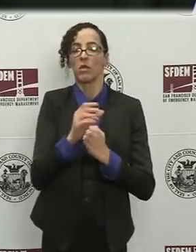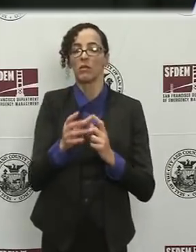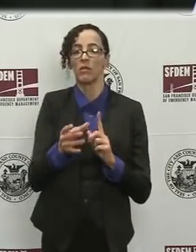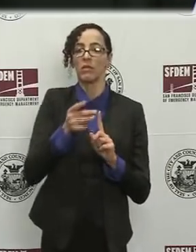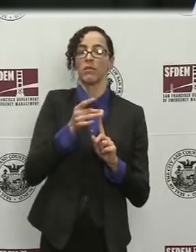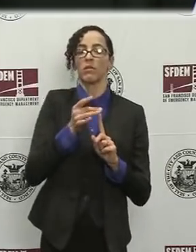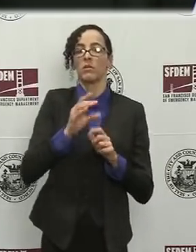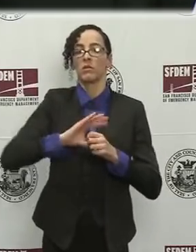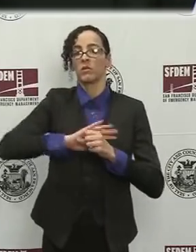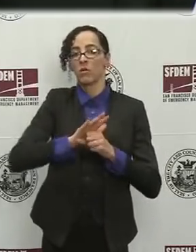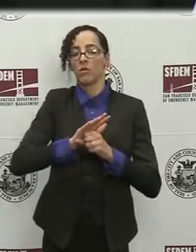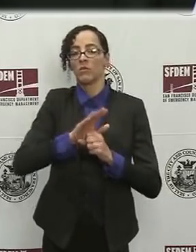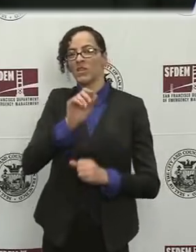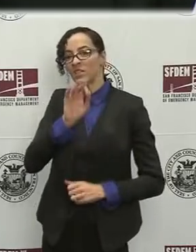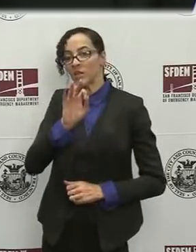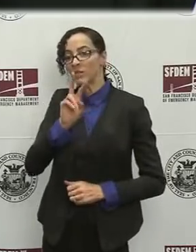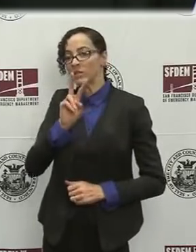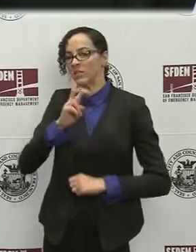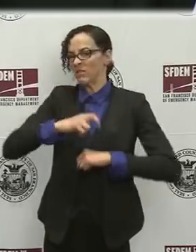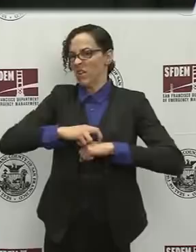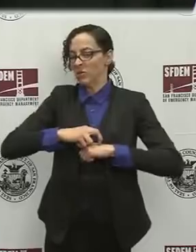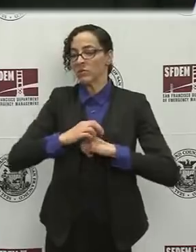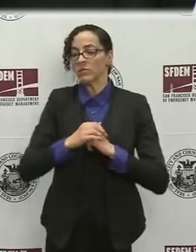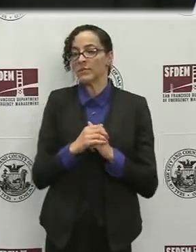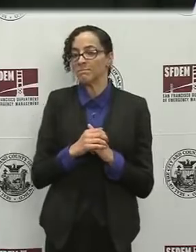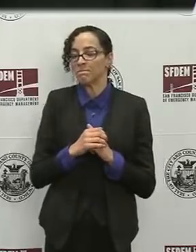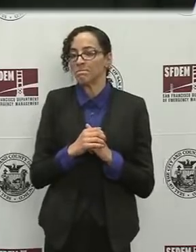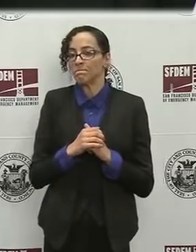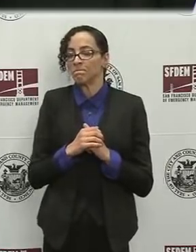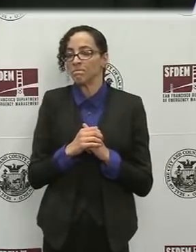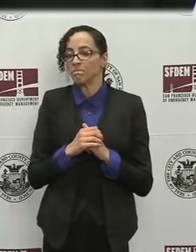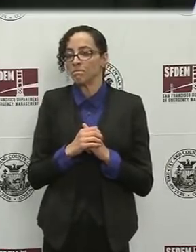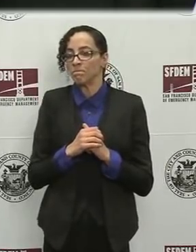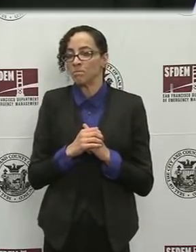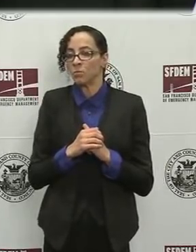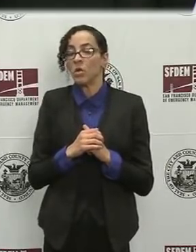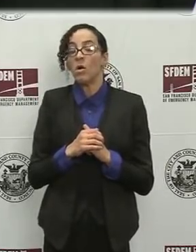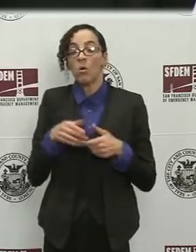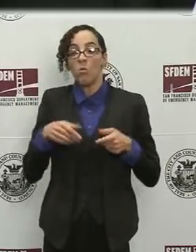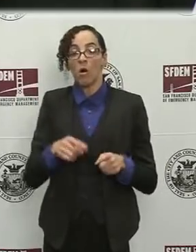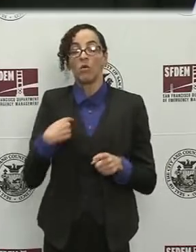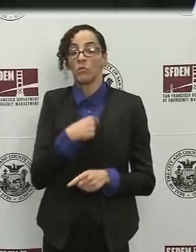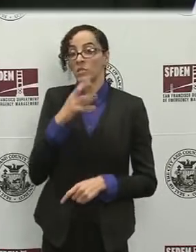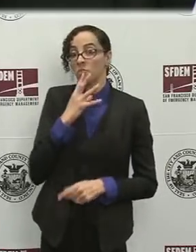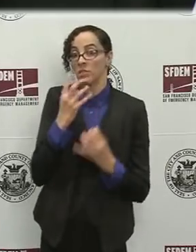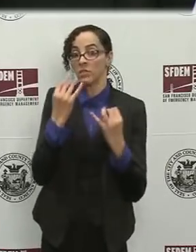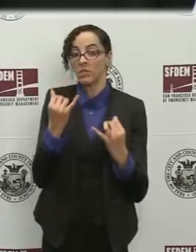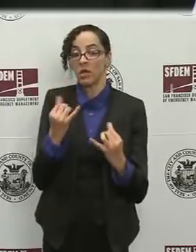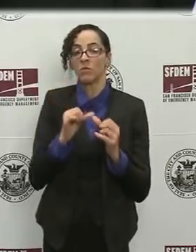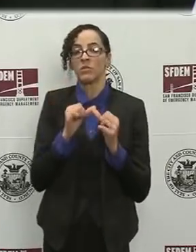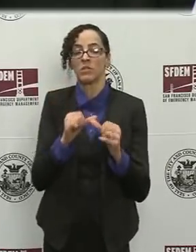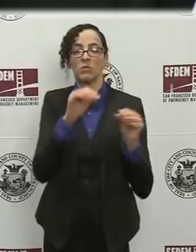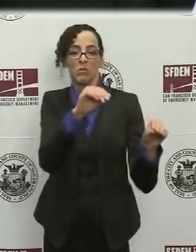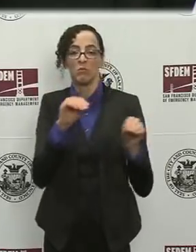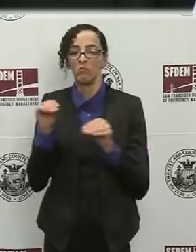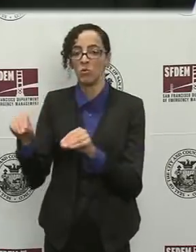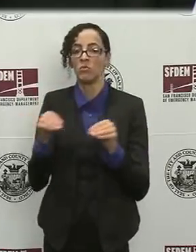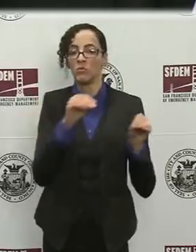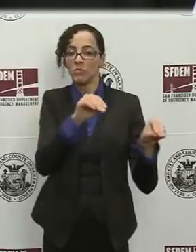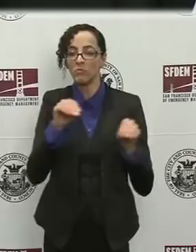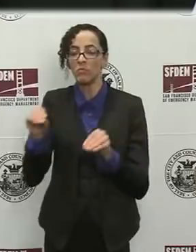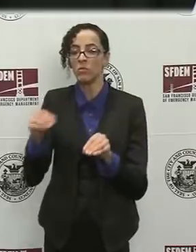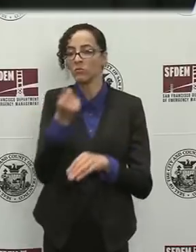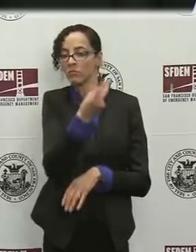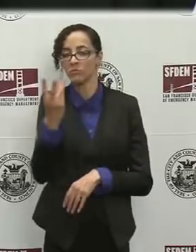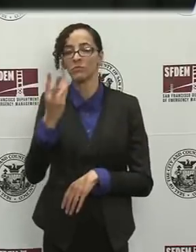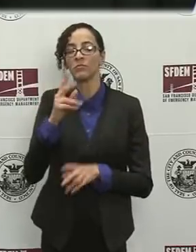virus. We continue to move individuals as we speak. So far, we have moved